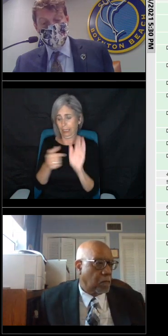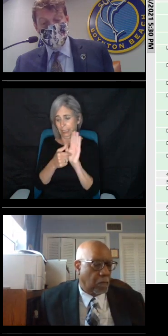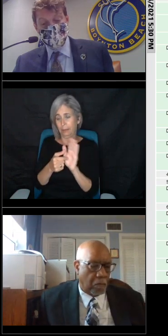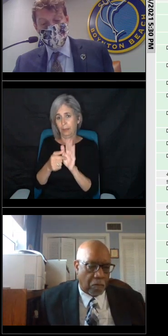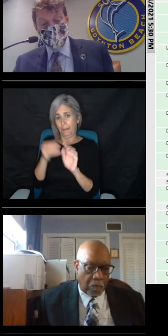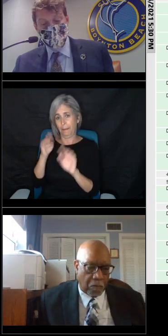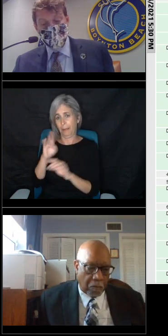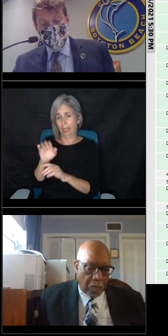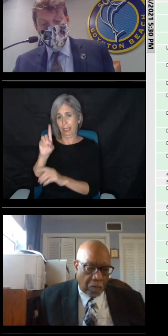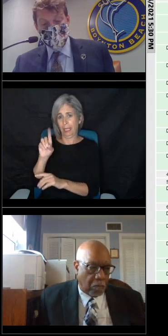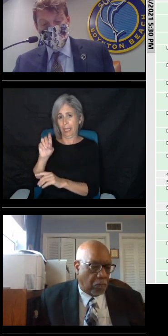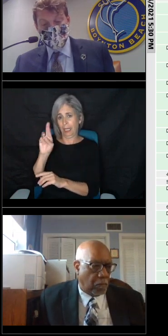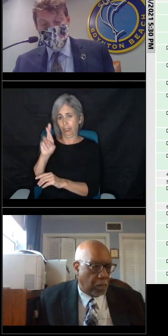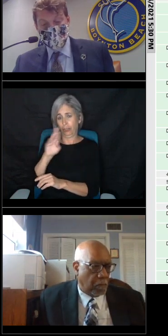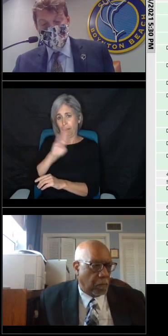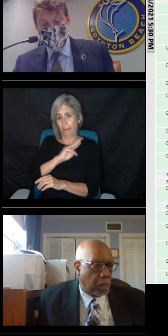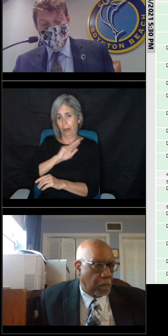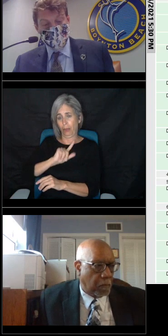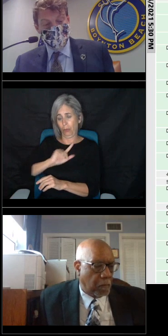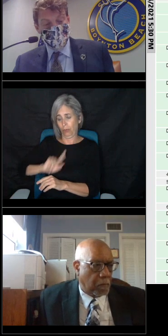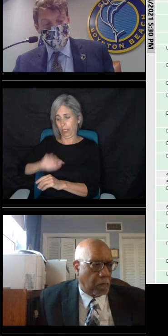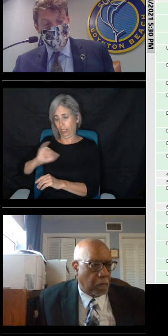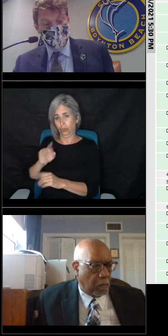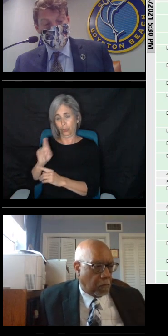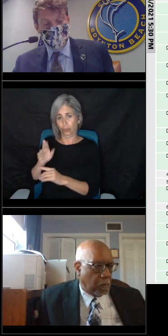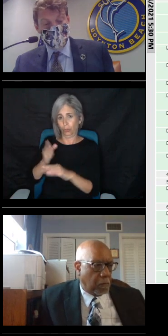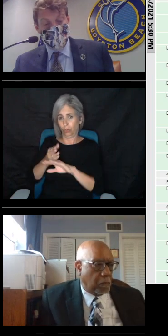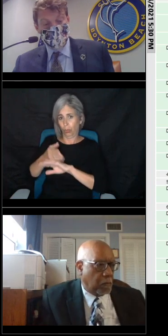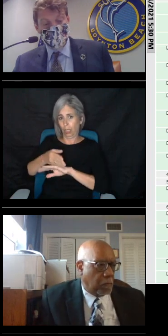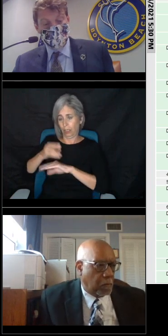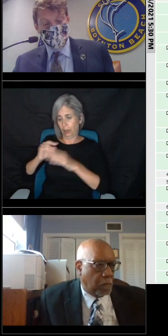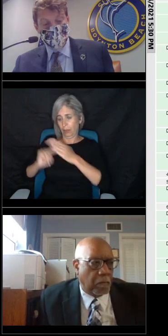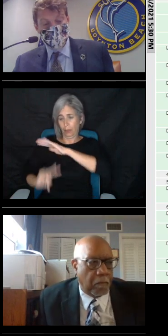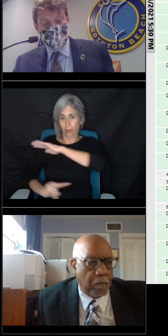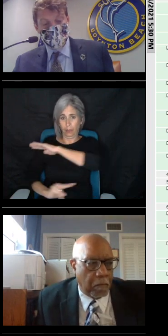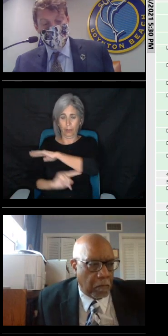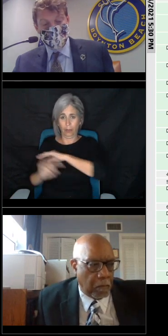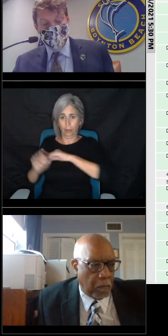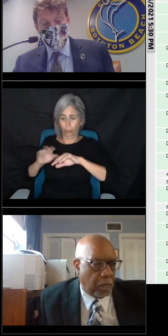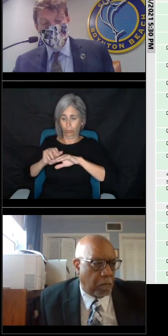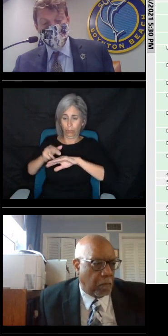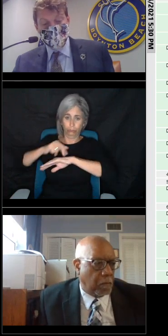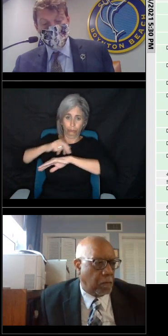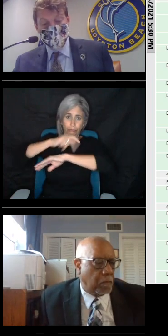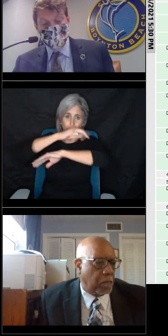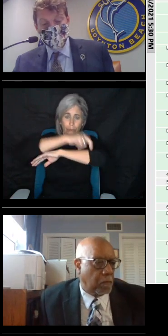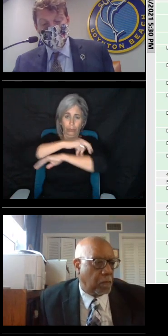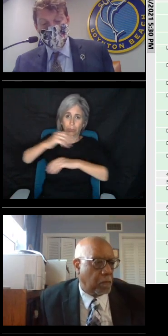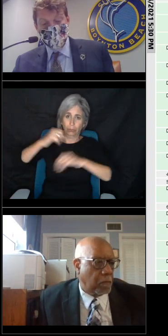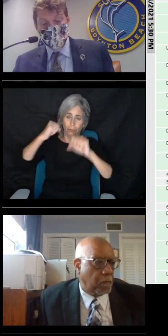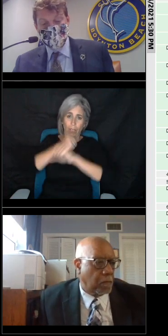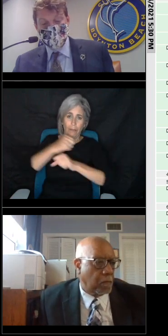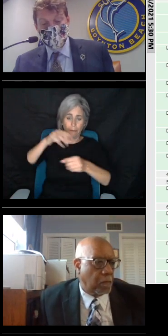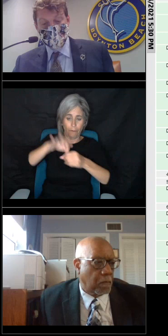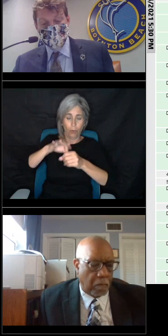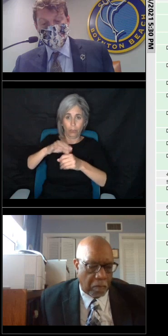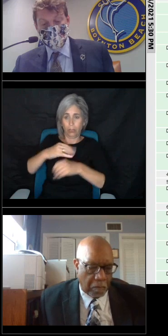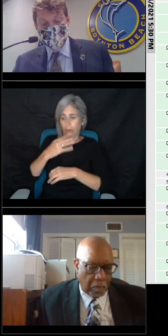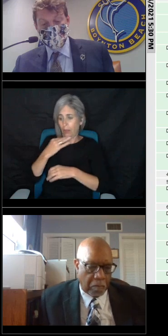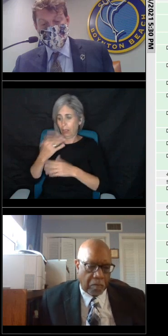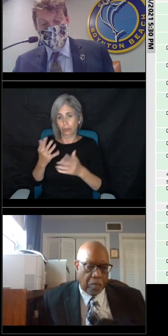Martin Luther King Jr. He crossed the Edmund Pettus Bridge to fight for Black voters and voters of color to participate in